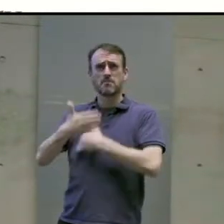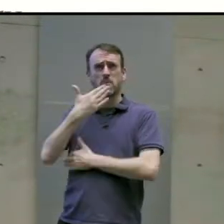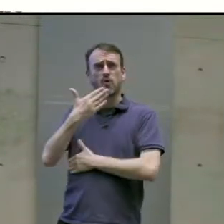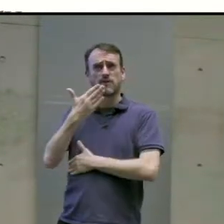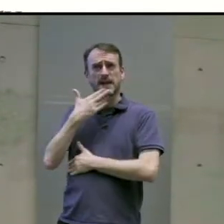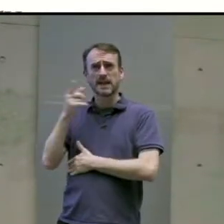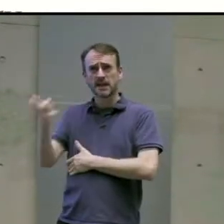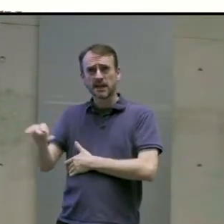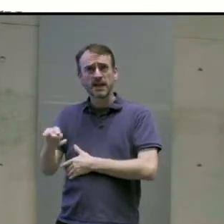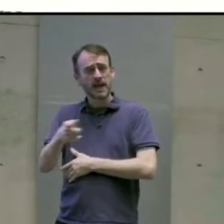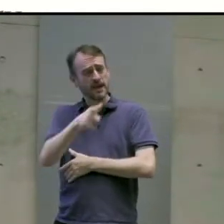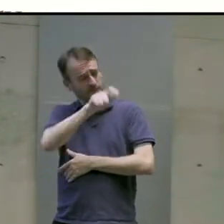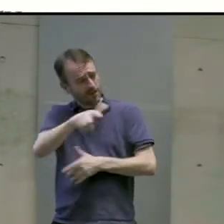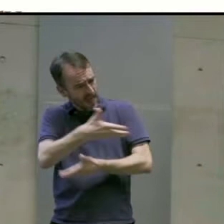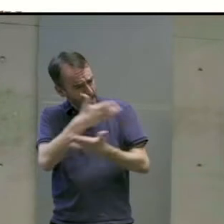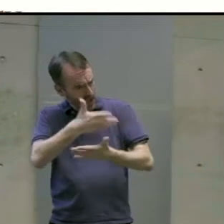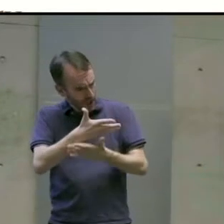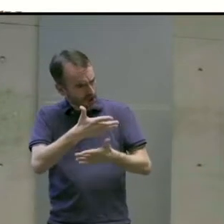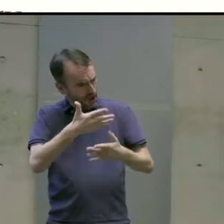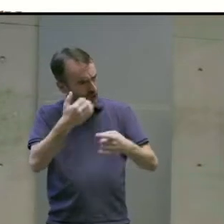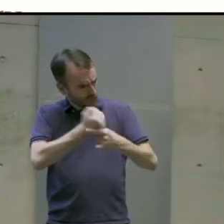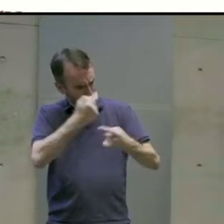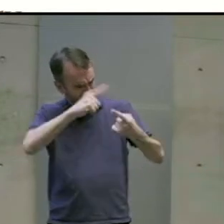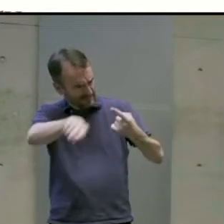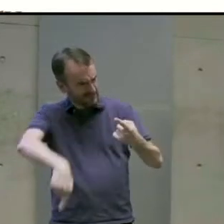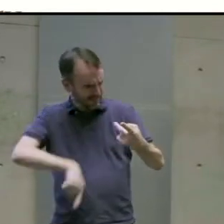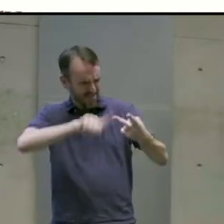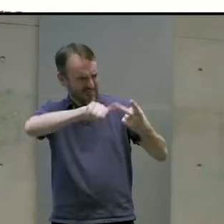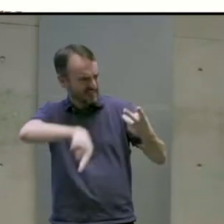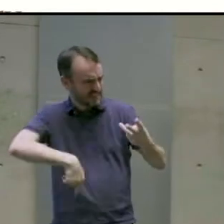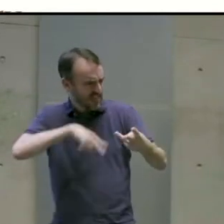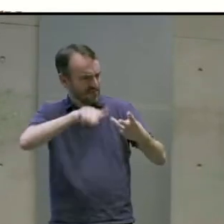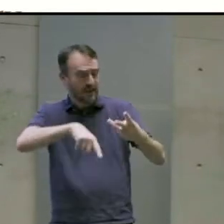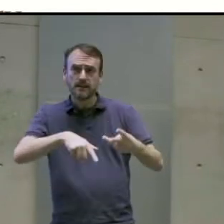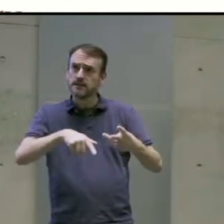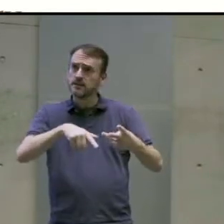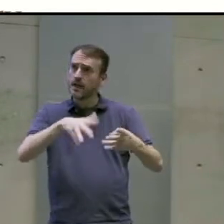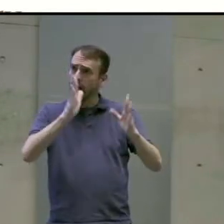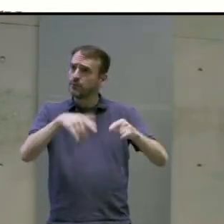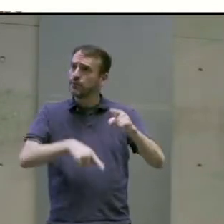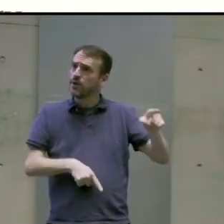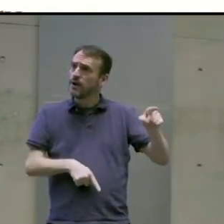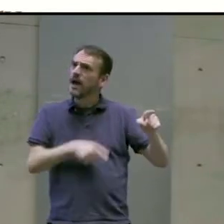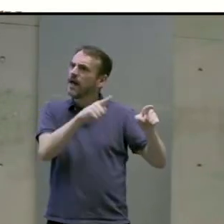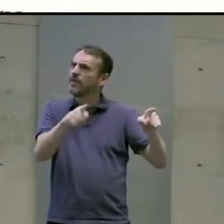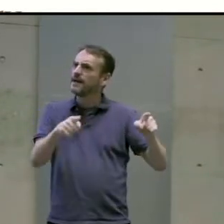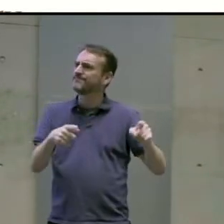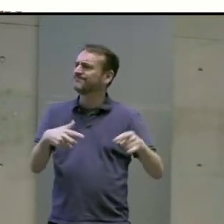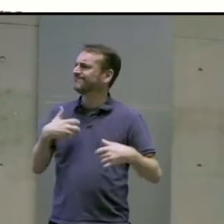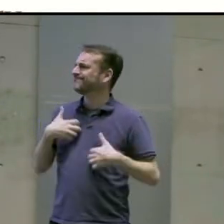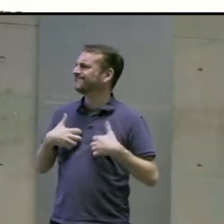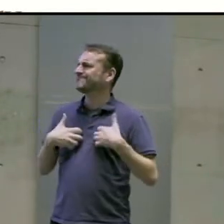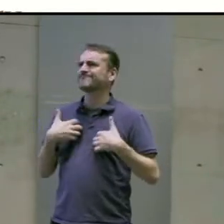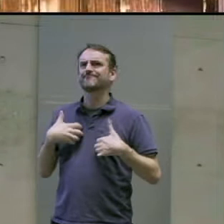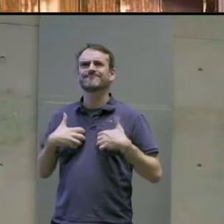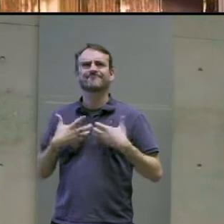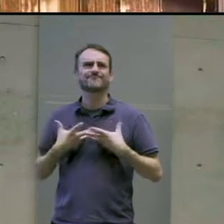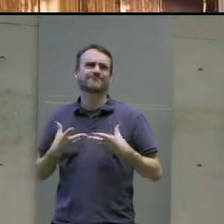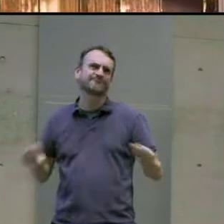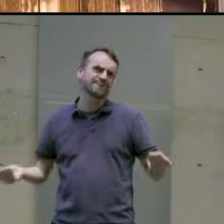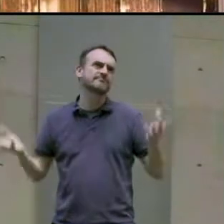telling the player, do this thing, do this thing, do this thing repeatedly. They're going to lose interest as well. That's not that interesting.